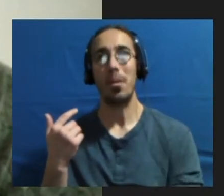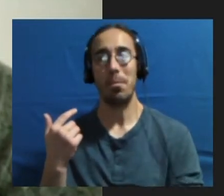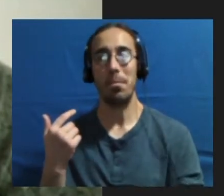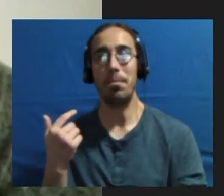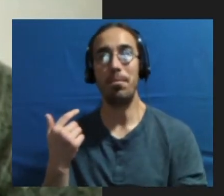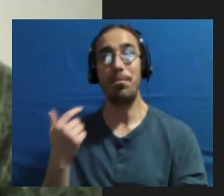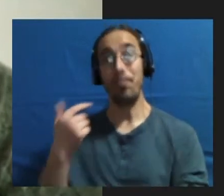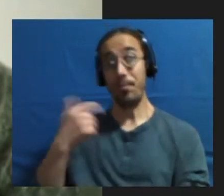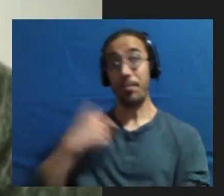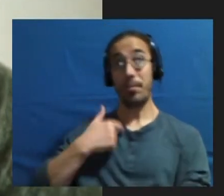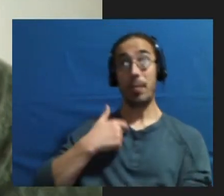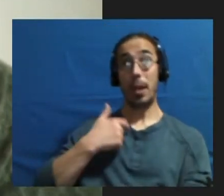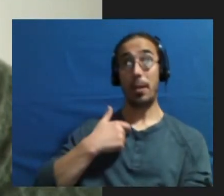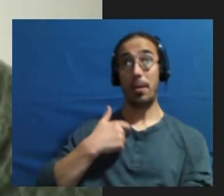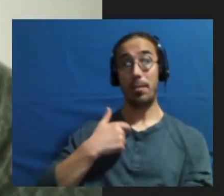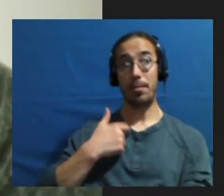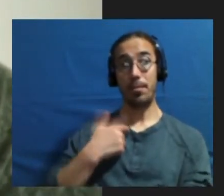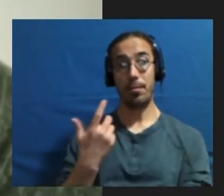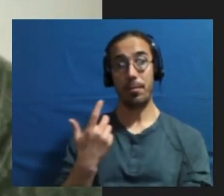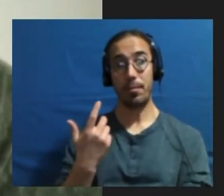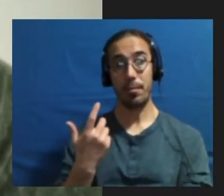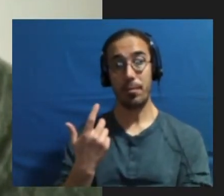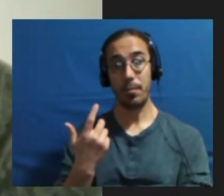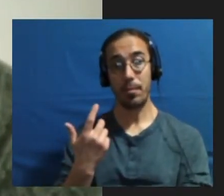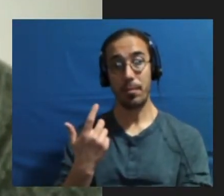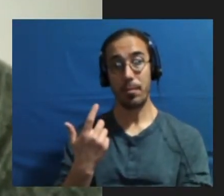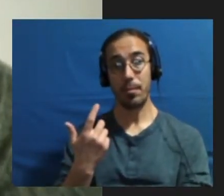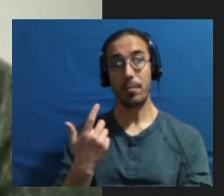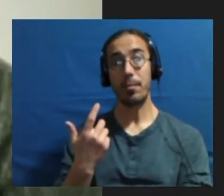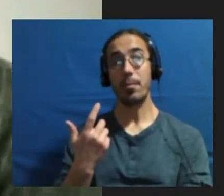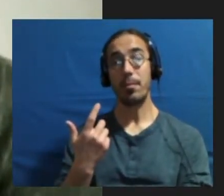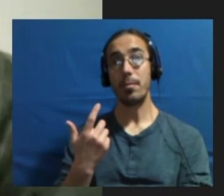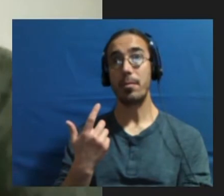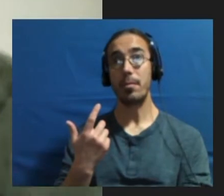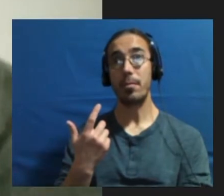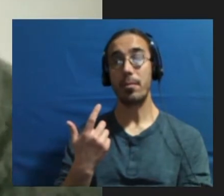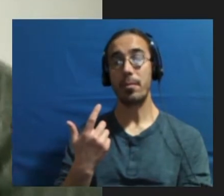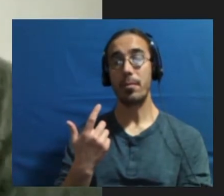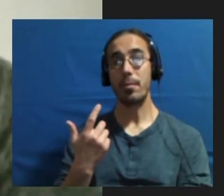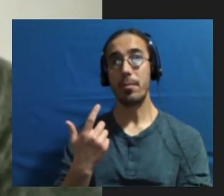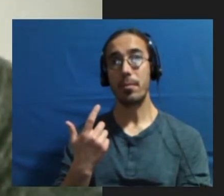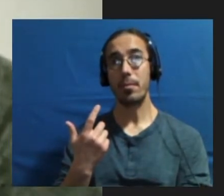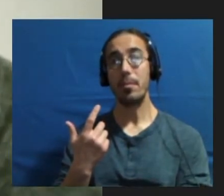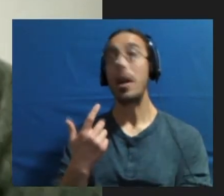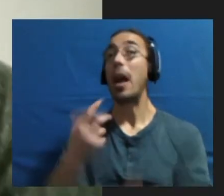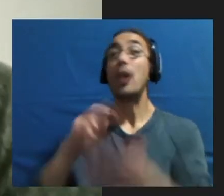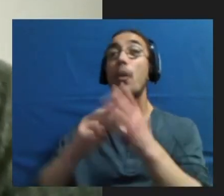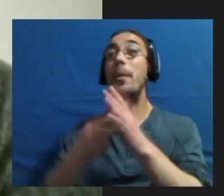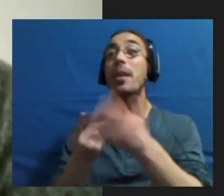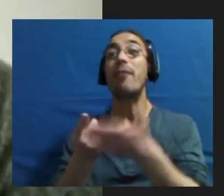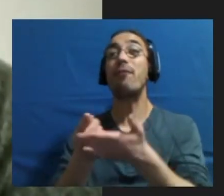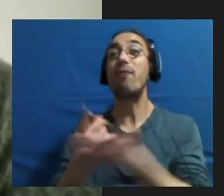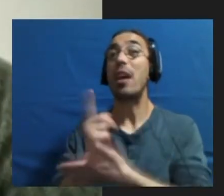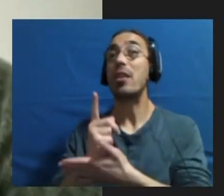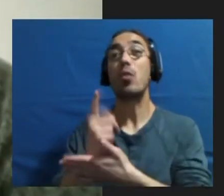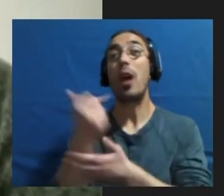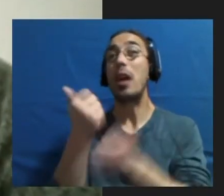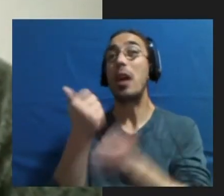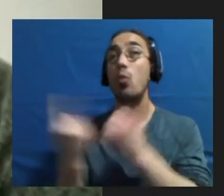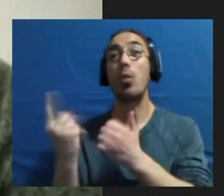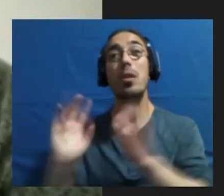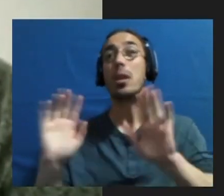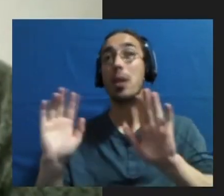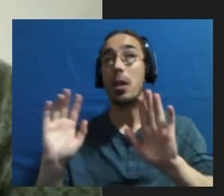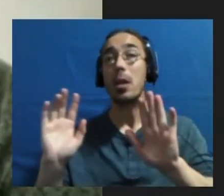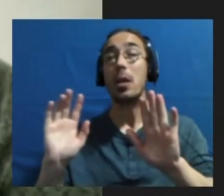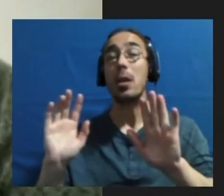I I like wholeheartedly, and I don't mean offense to anyone when I say this, so